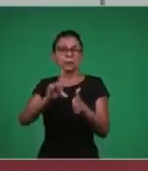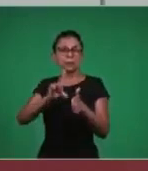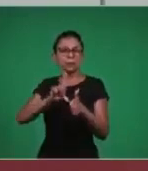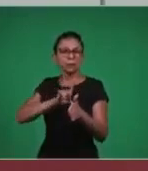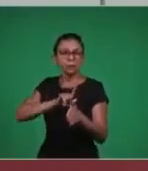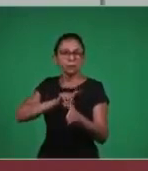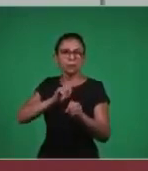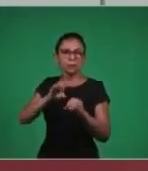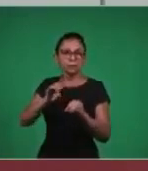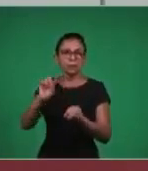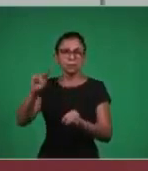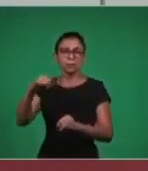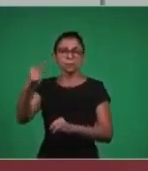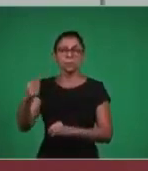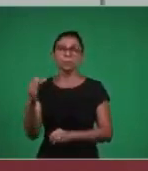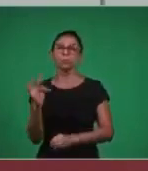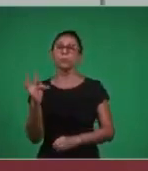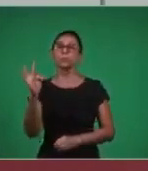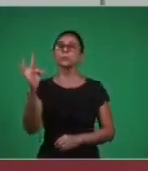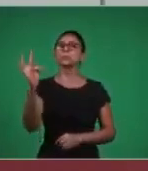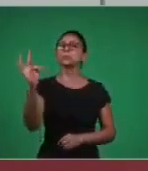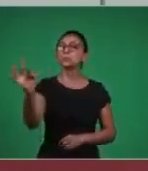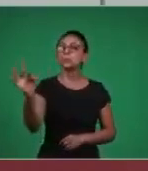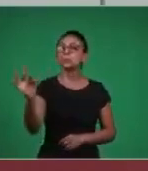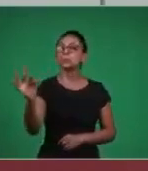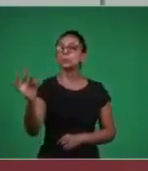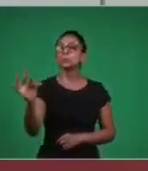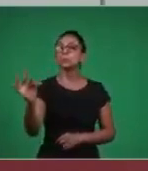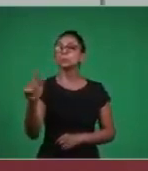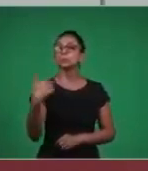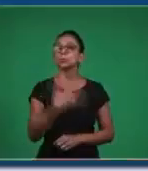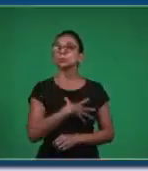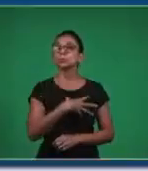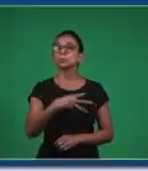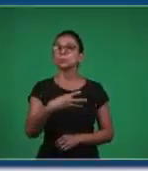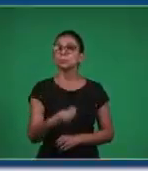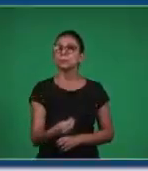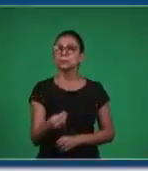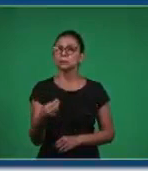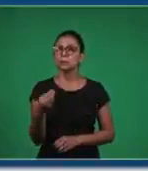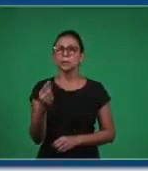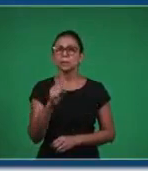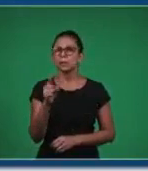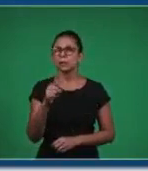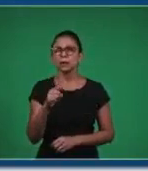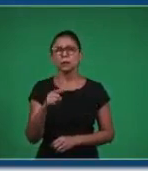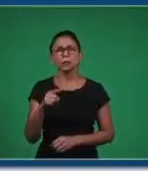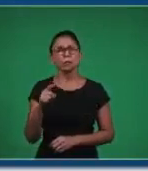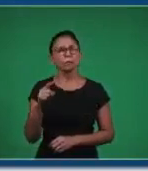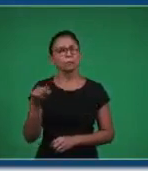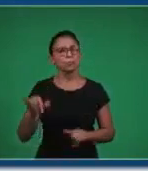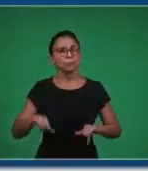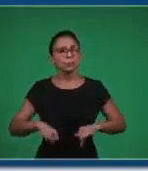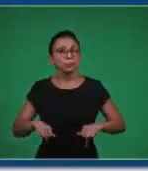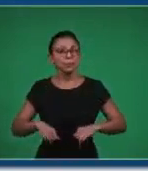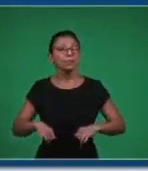that is made, can be made early enough, so that in the future we may not see the suffering of our children and